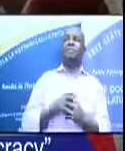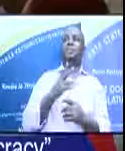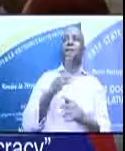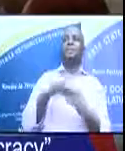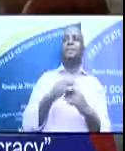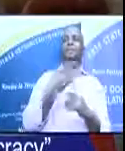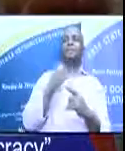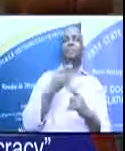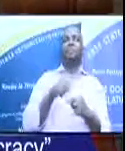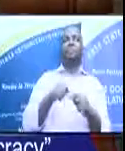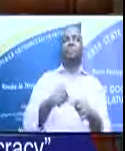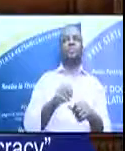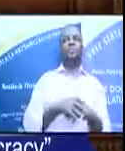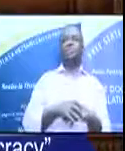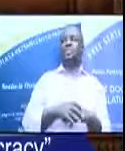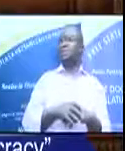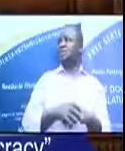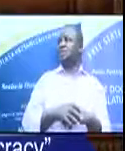Proceed, Honorable Mayor.